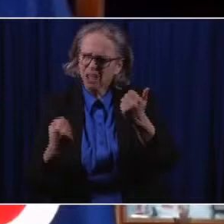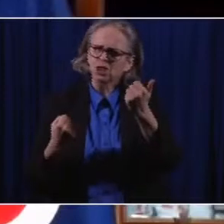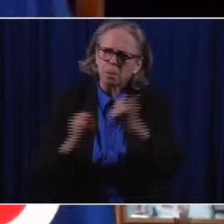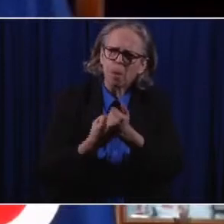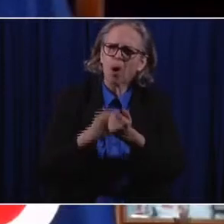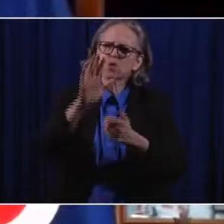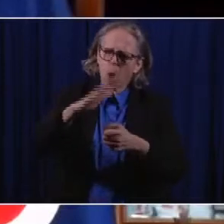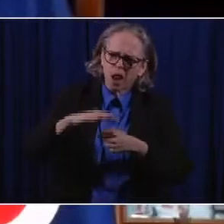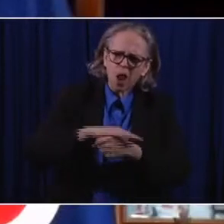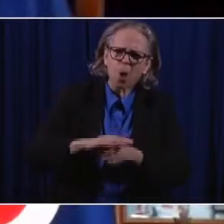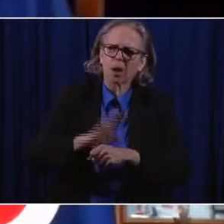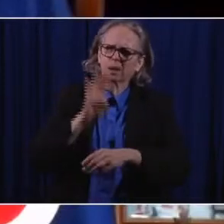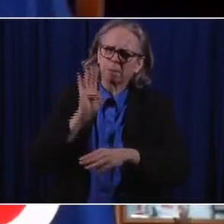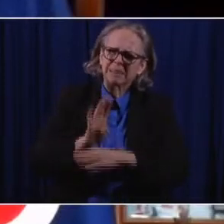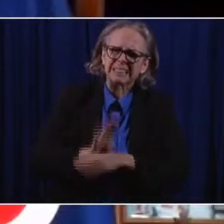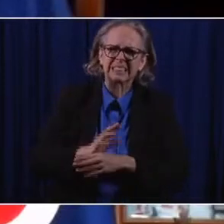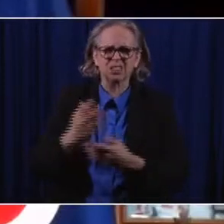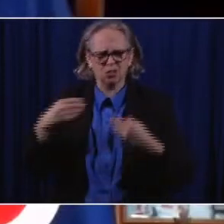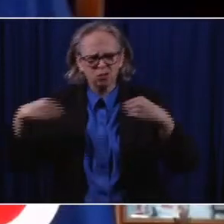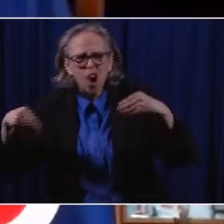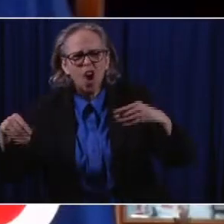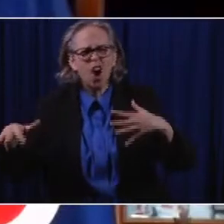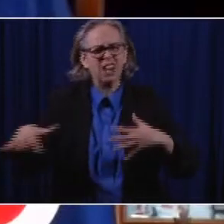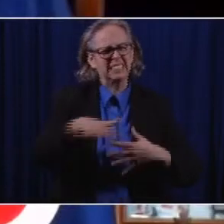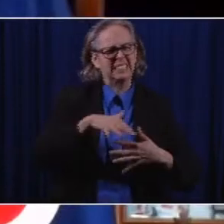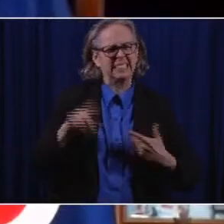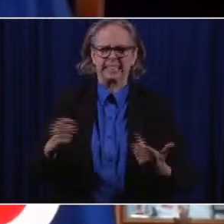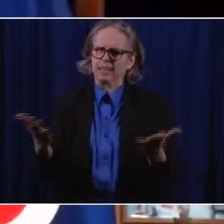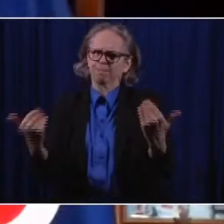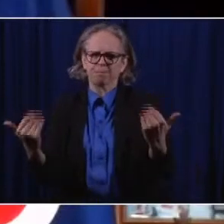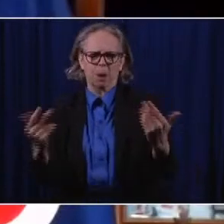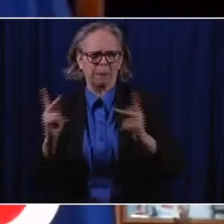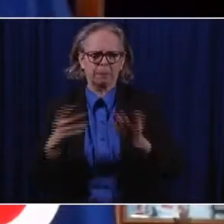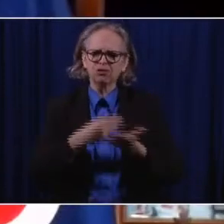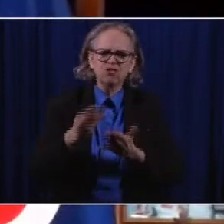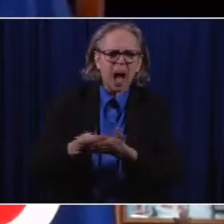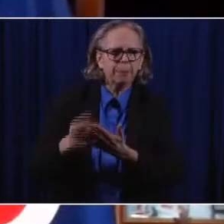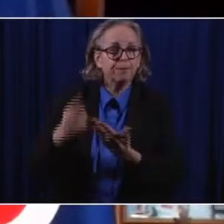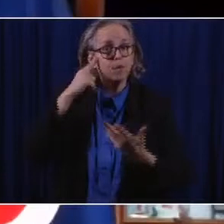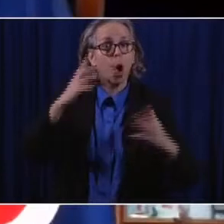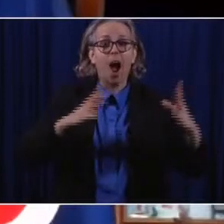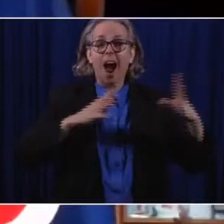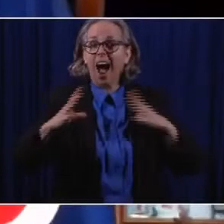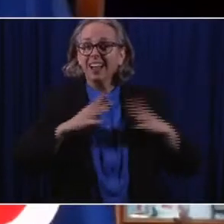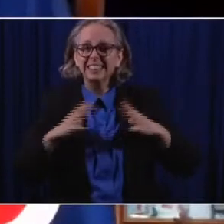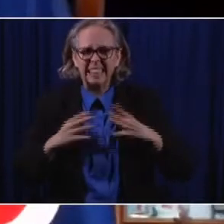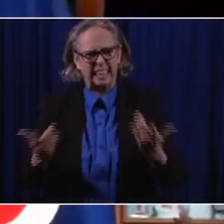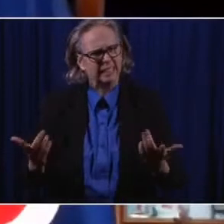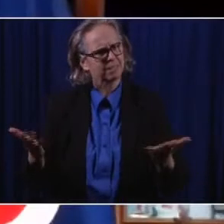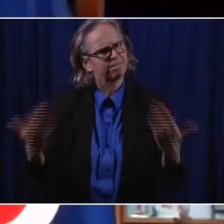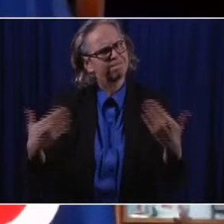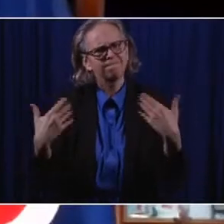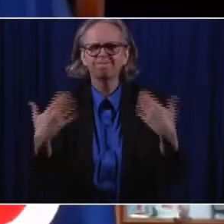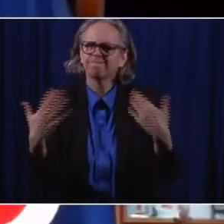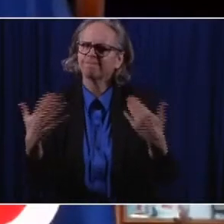available to purchase those holiday gifts. And I saw these statistics. I